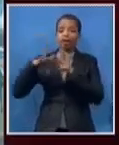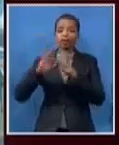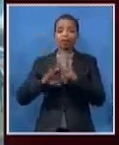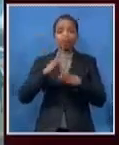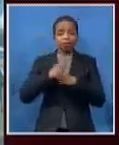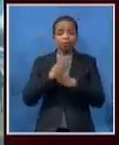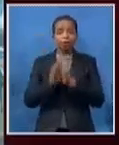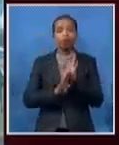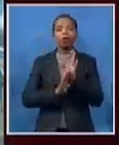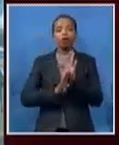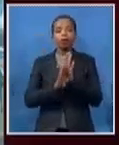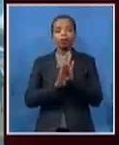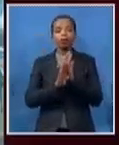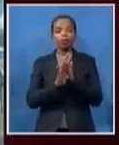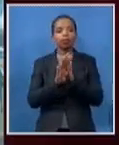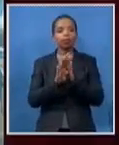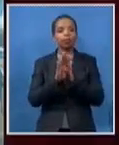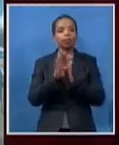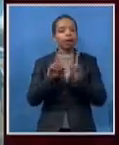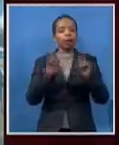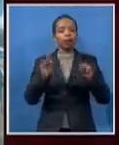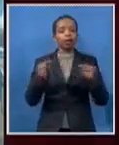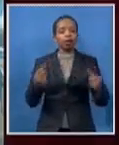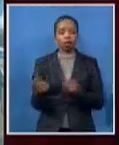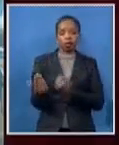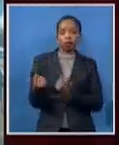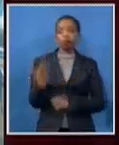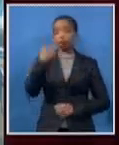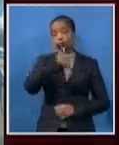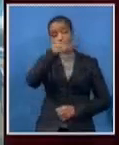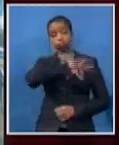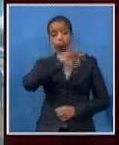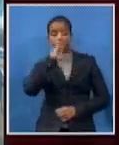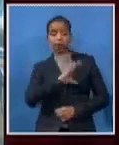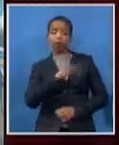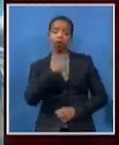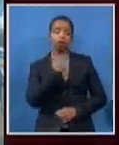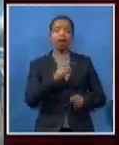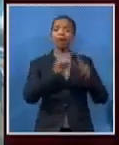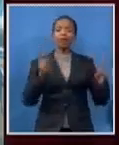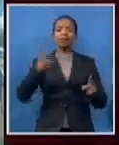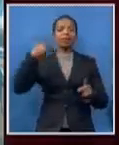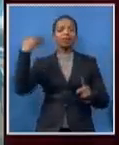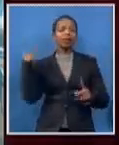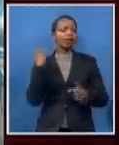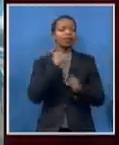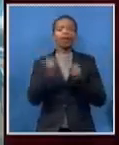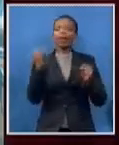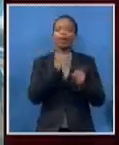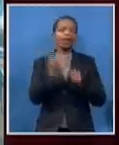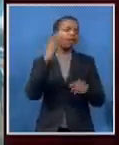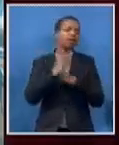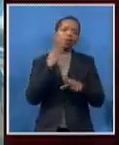get high-paying jobs with people who've never worked before. So we've got to think differently